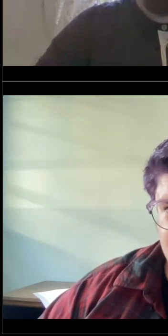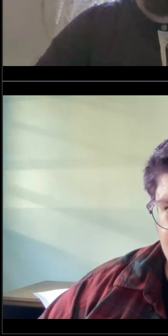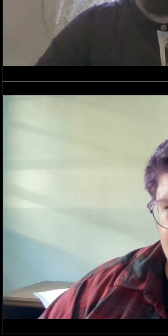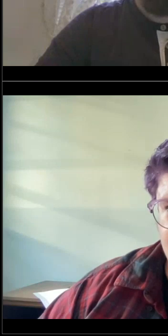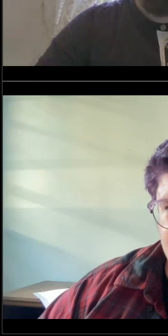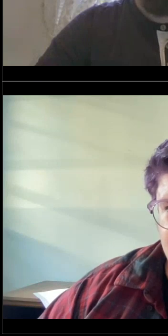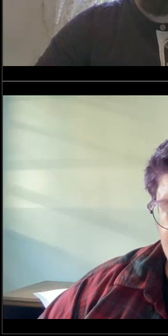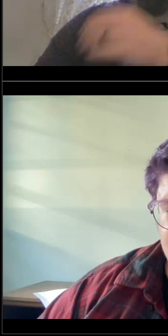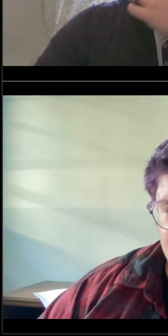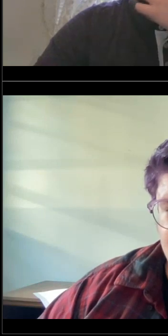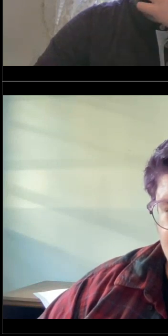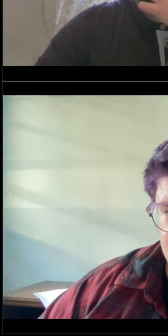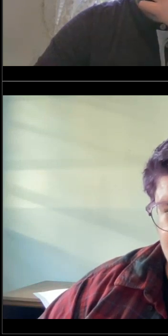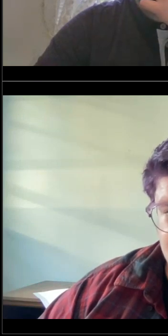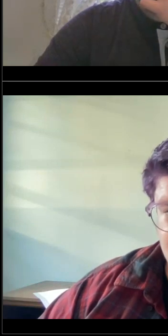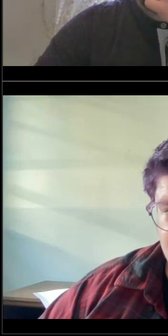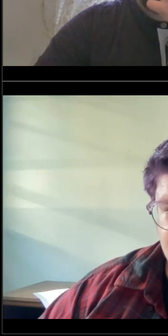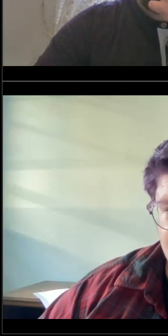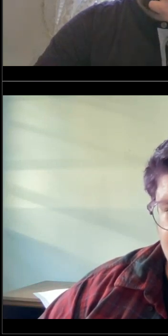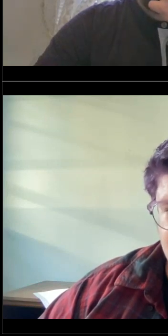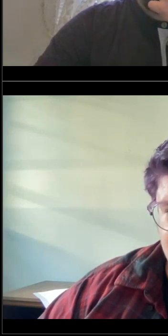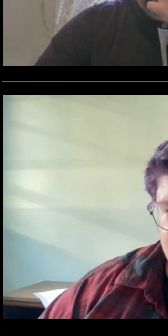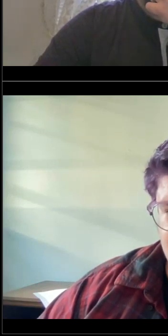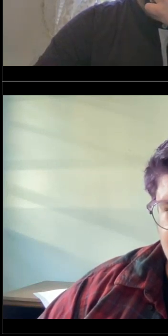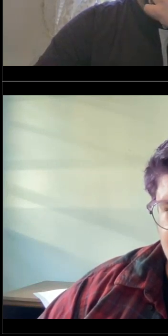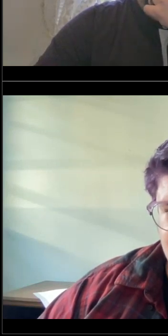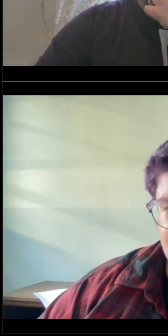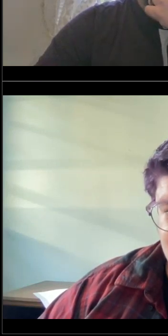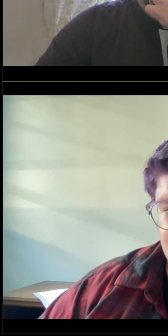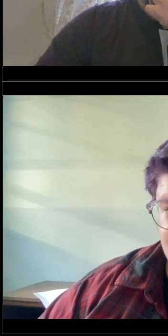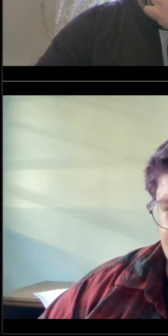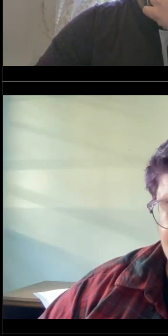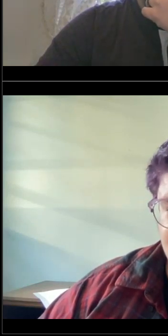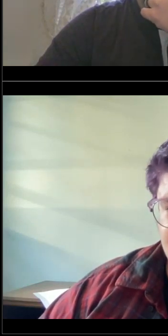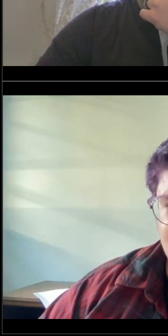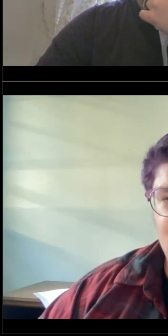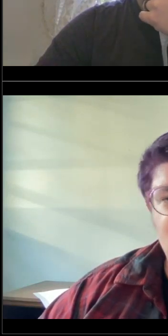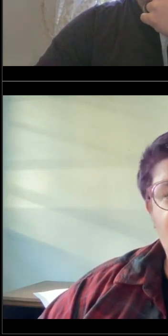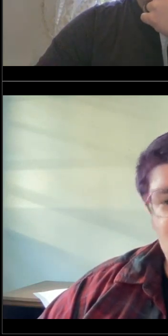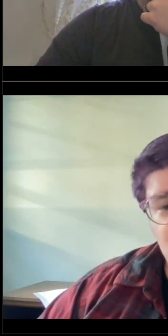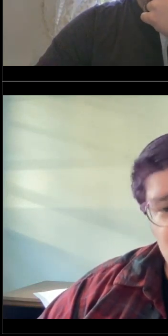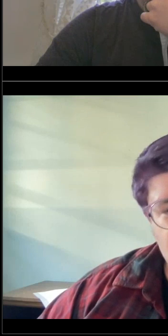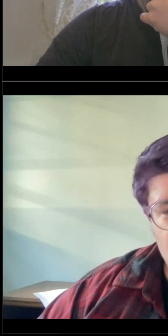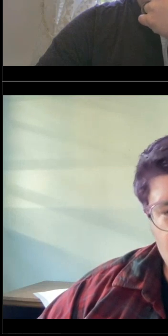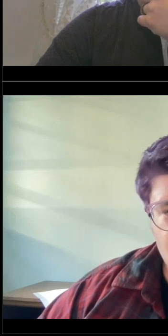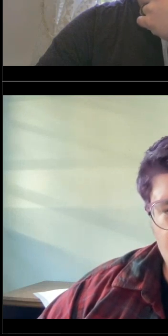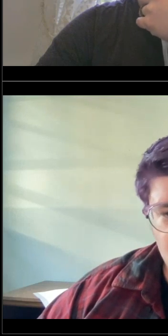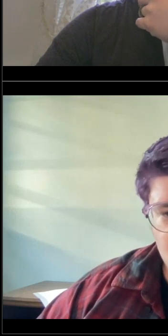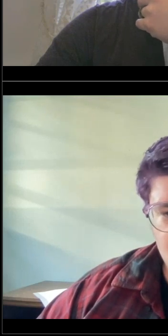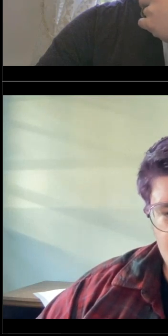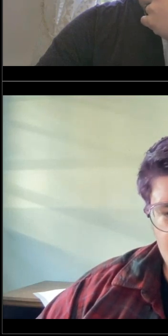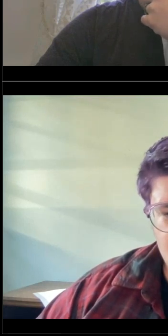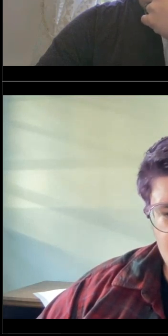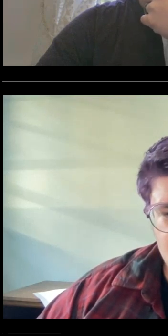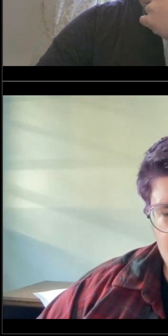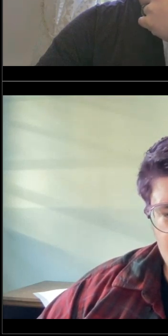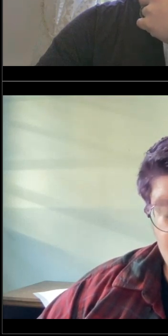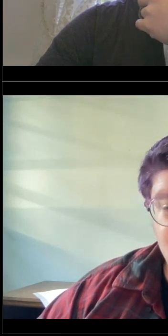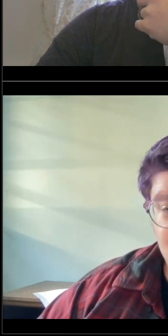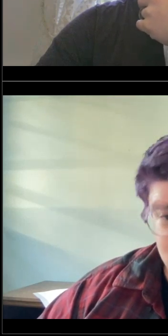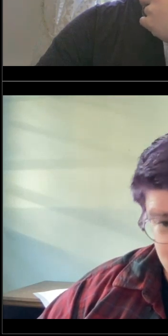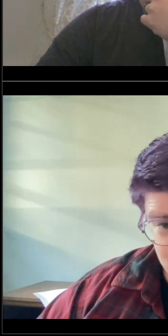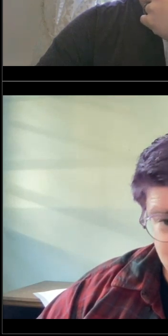a little bit tricky, but they are two different things, I think, and that's also why some people are great at using it in the generic